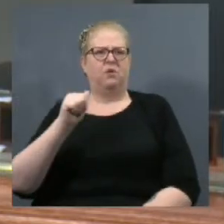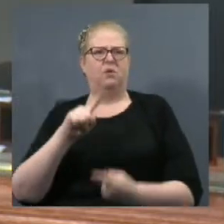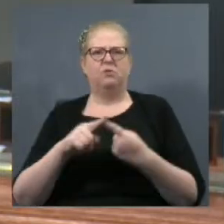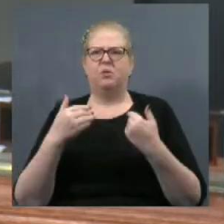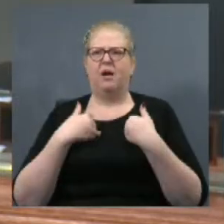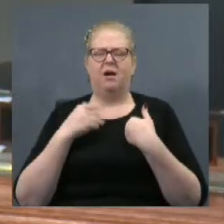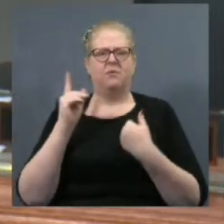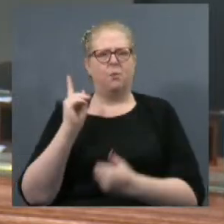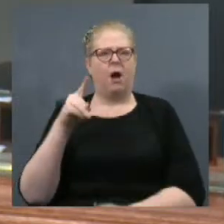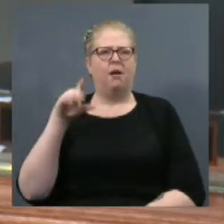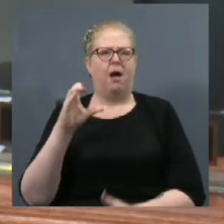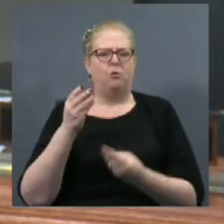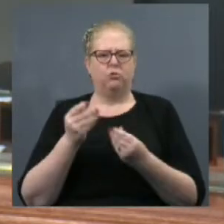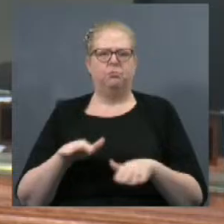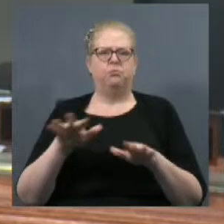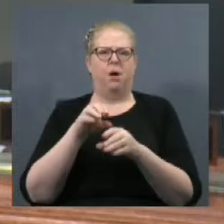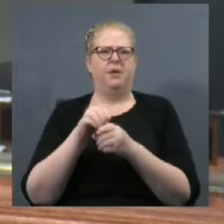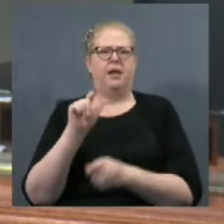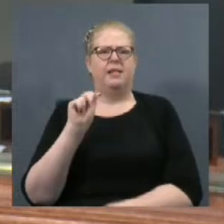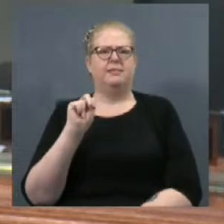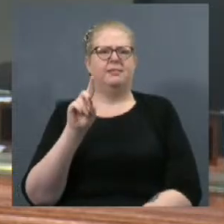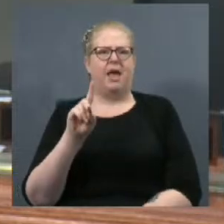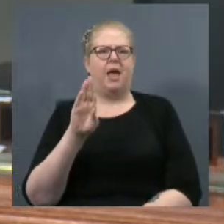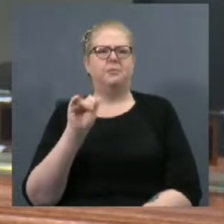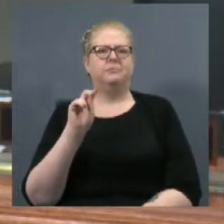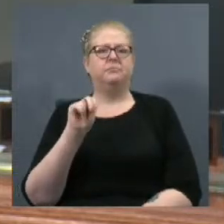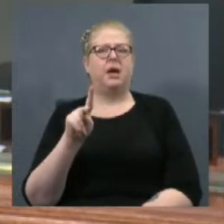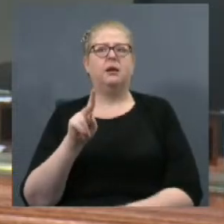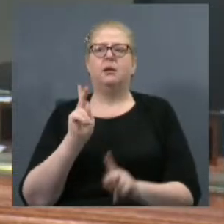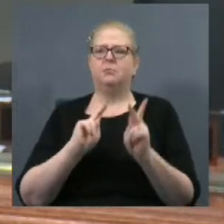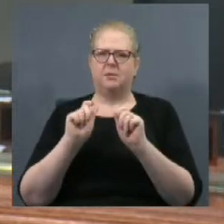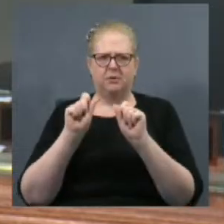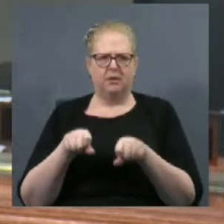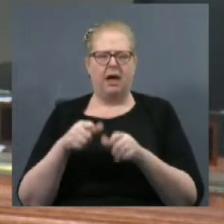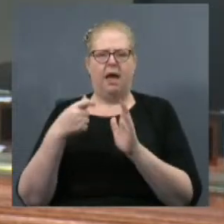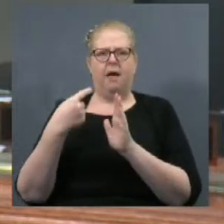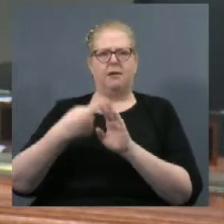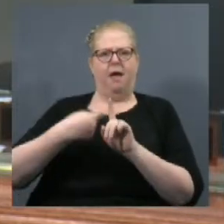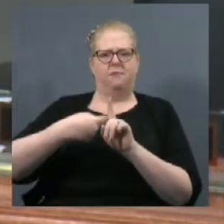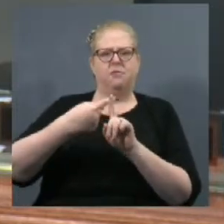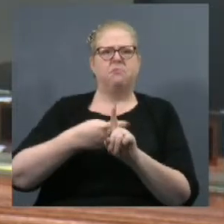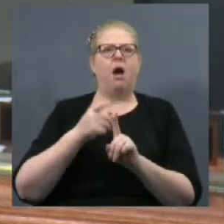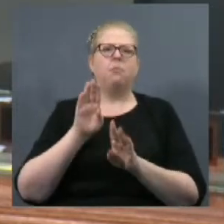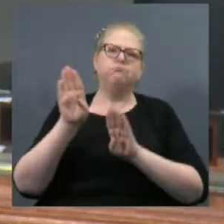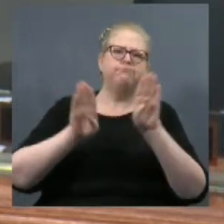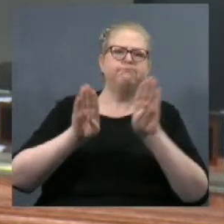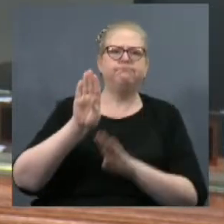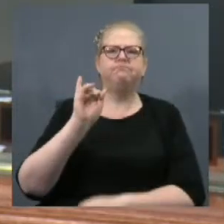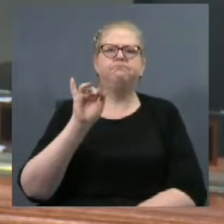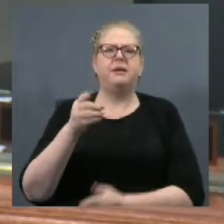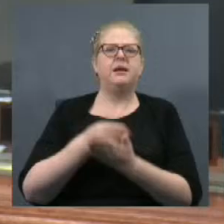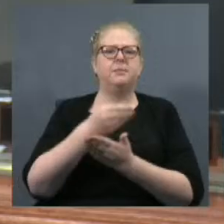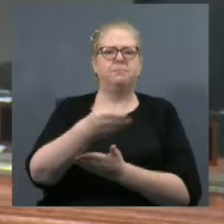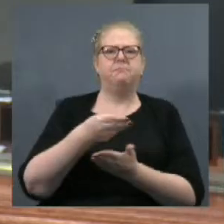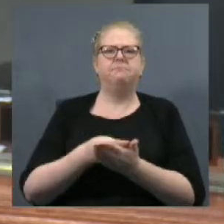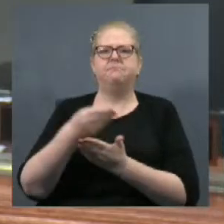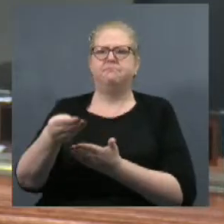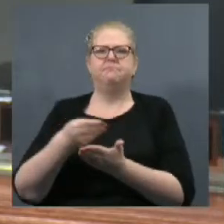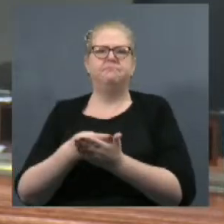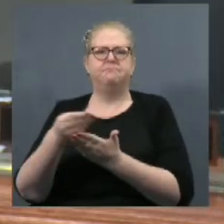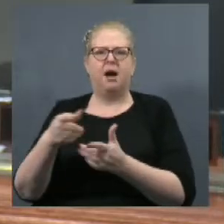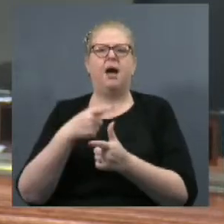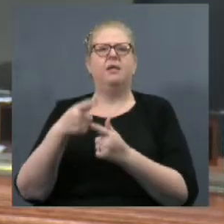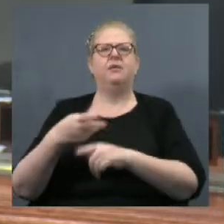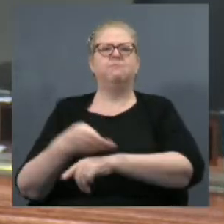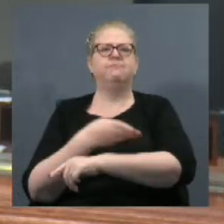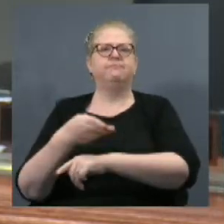people coming in each month and bidding on those properties and buying those properties from the land bank and then having